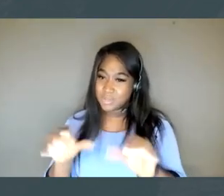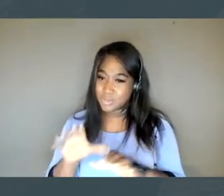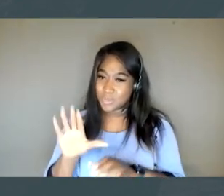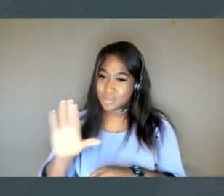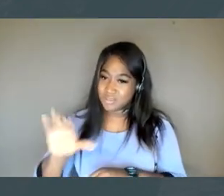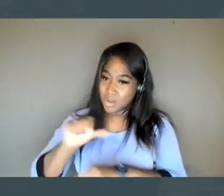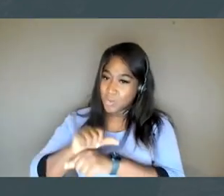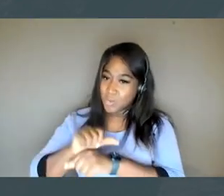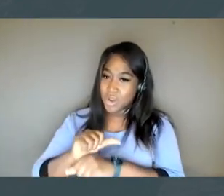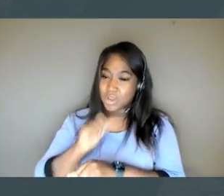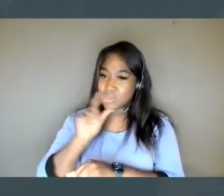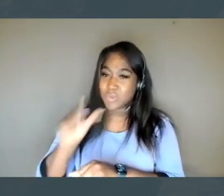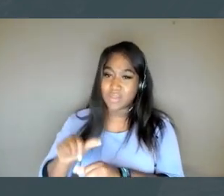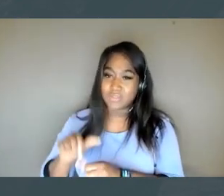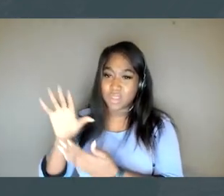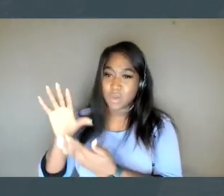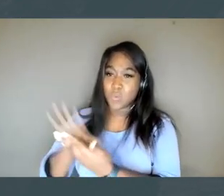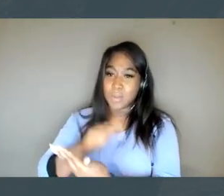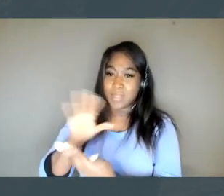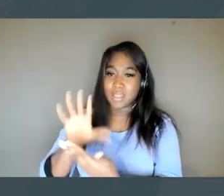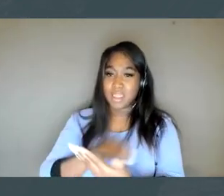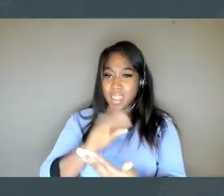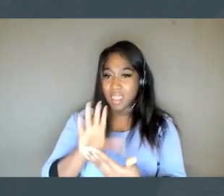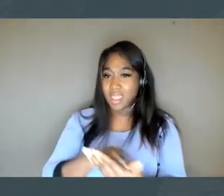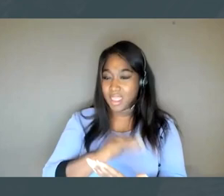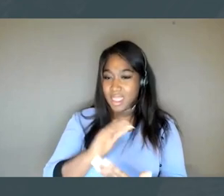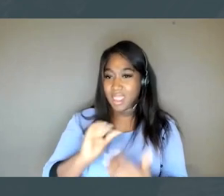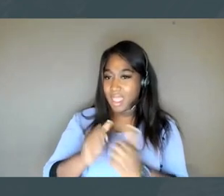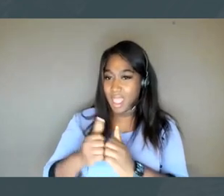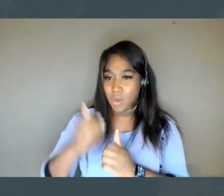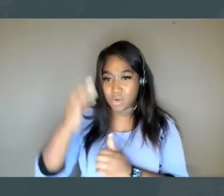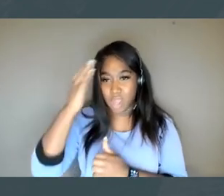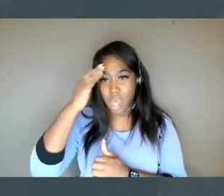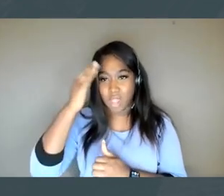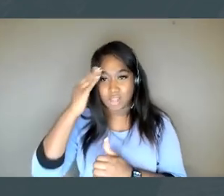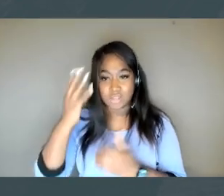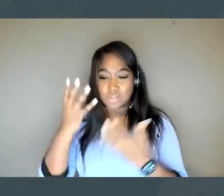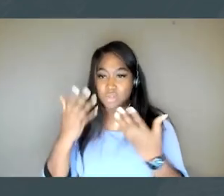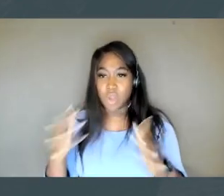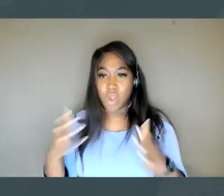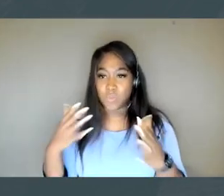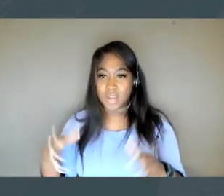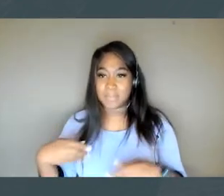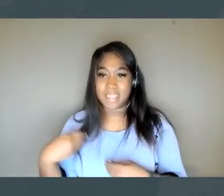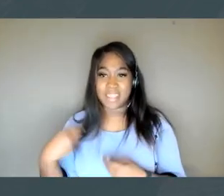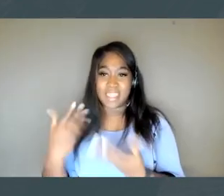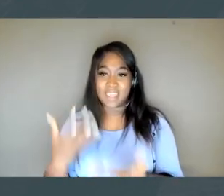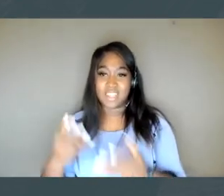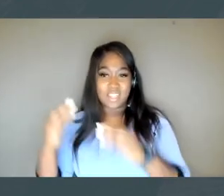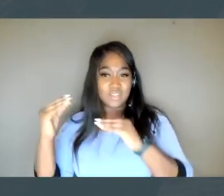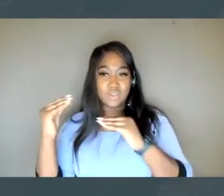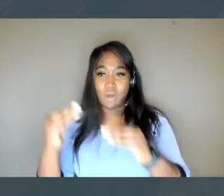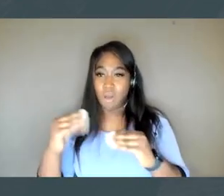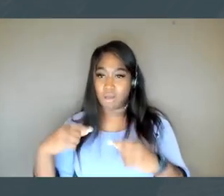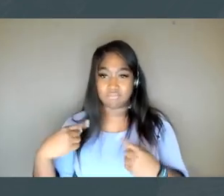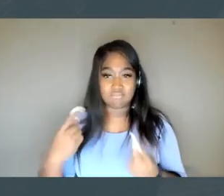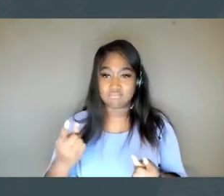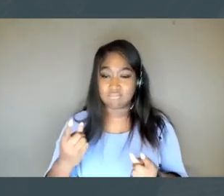the forms in which knowledge has already been given to us. So I would just encourage